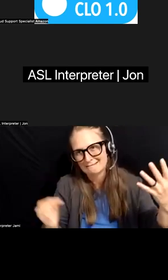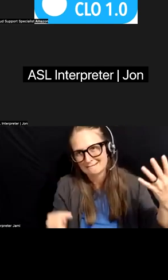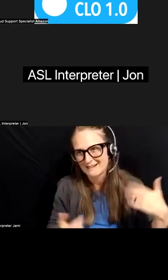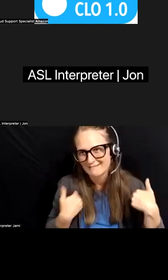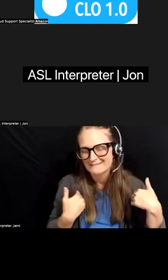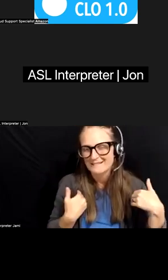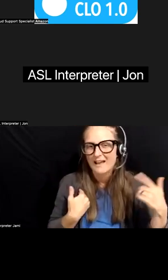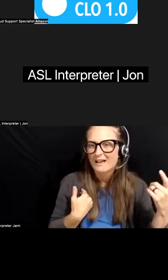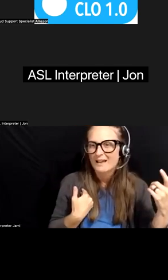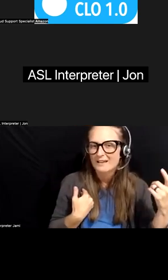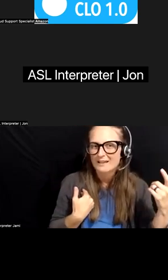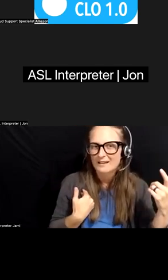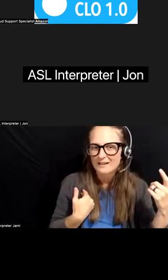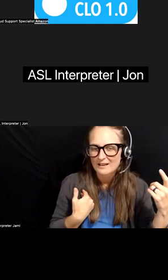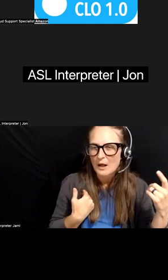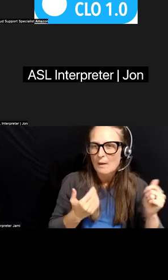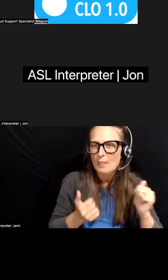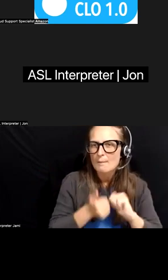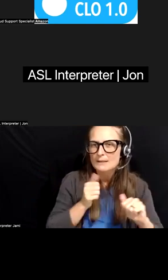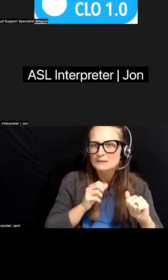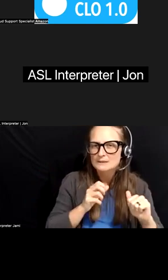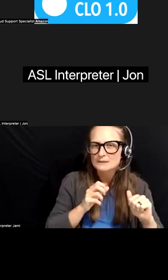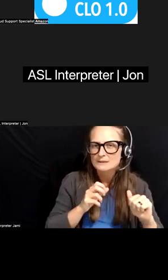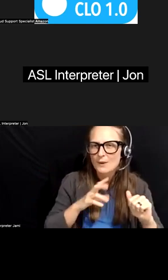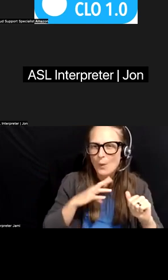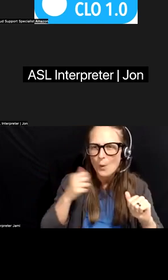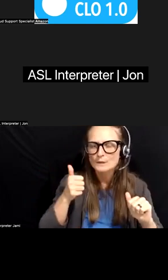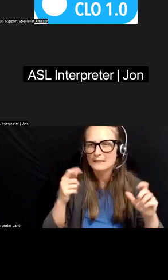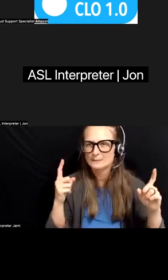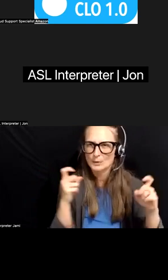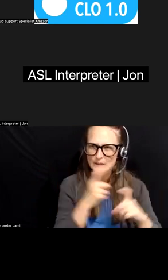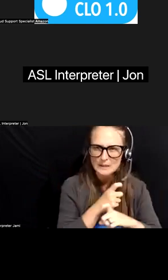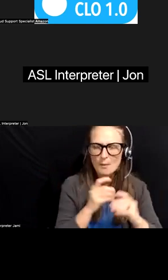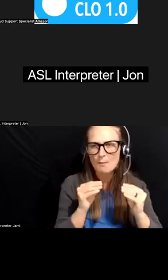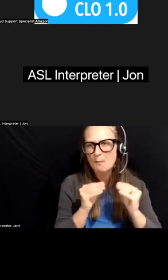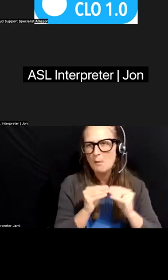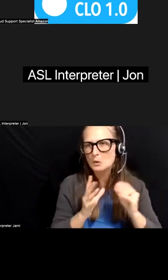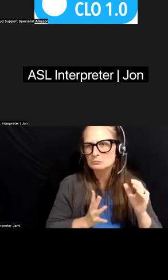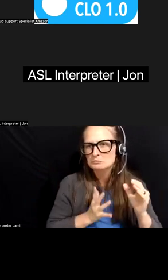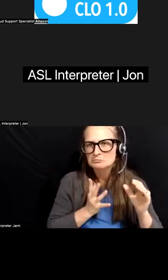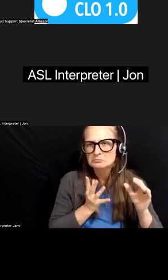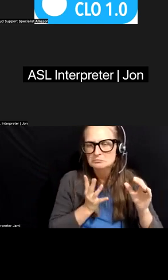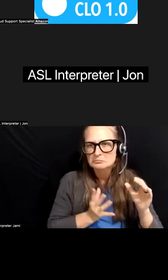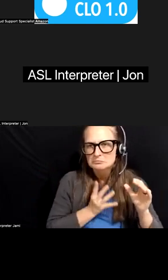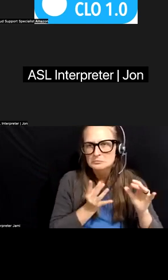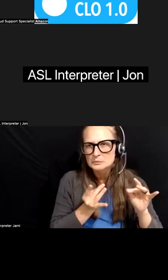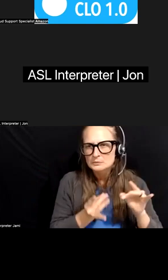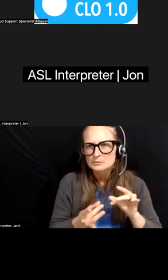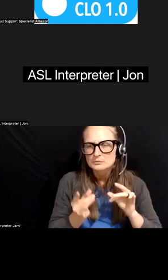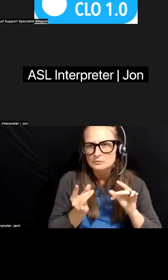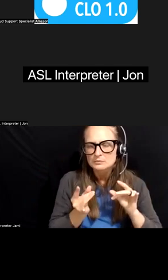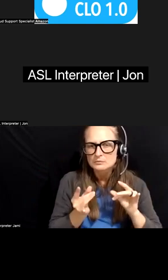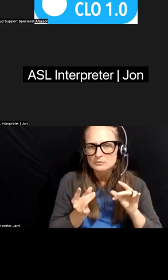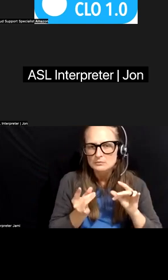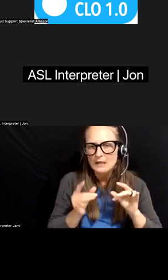the most oldest, the most complex, the most sophisticated is the Amazon